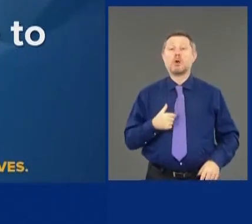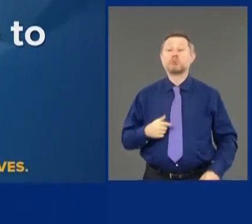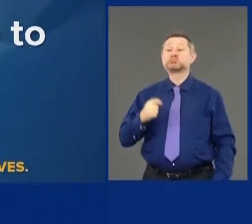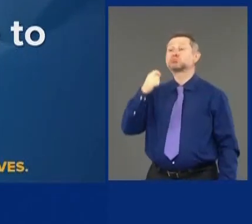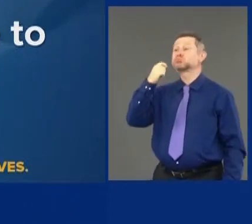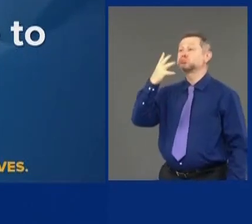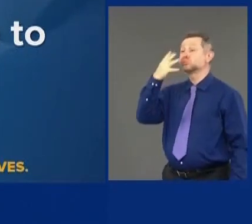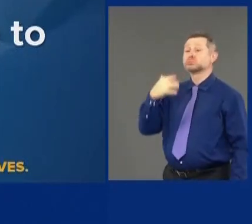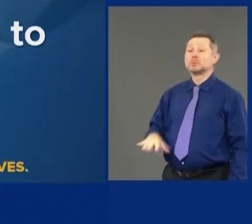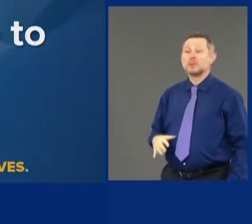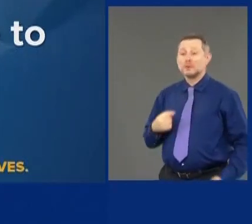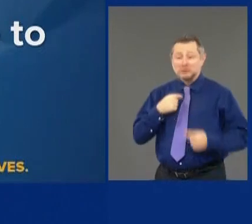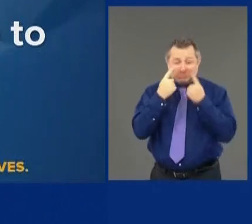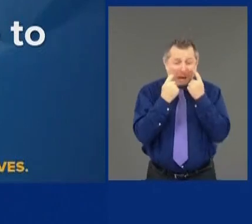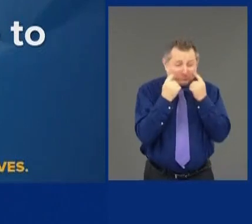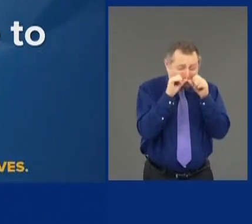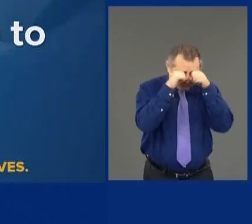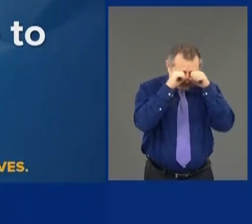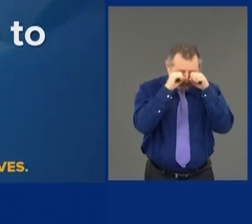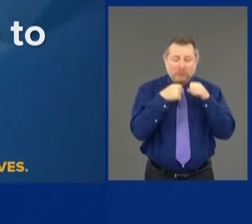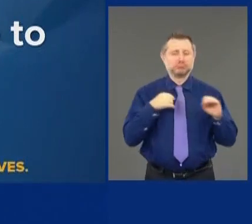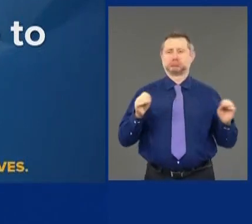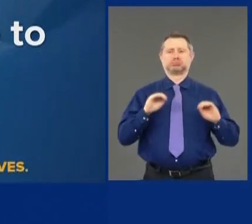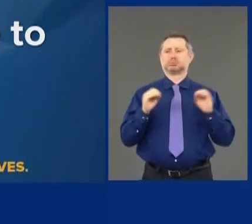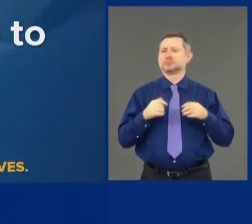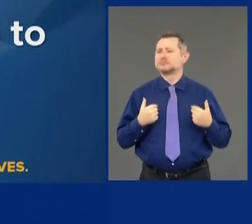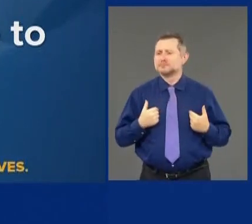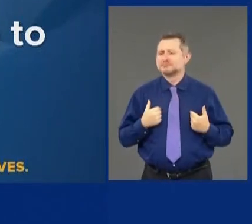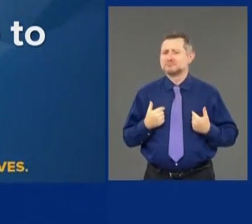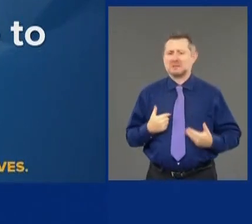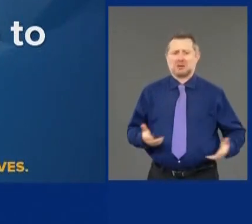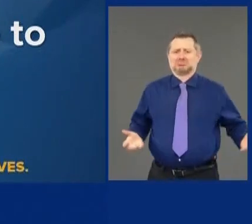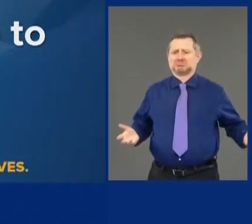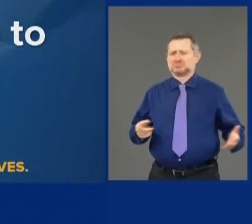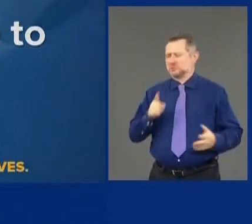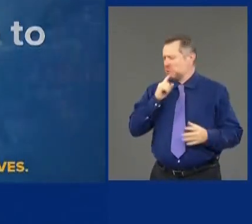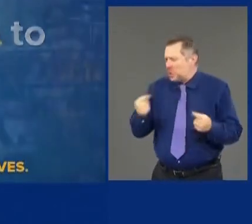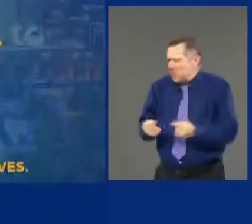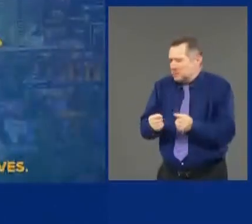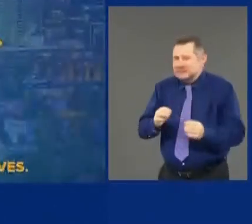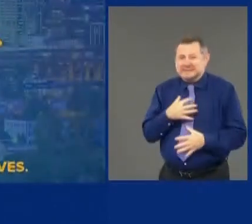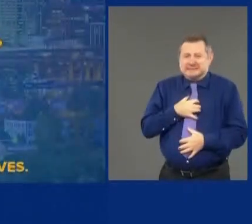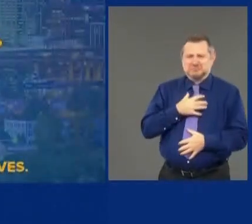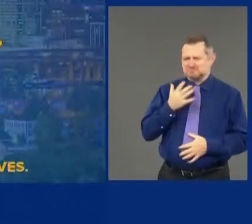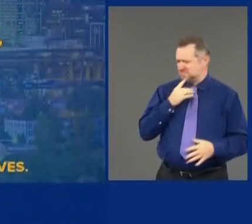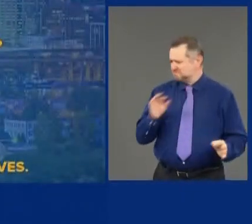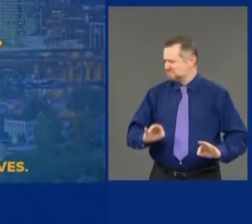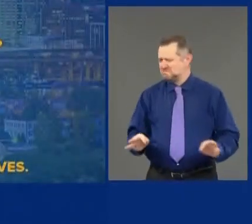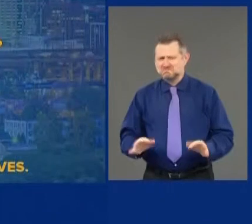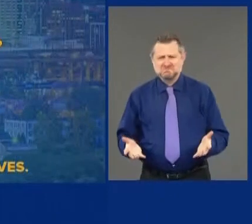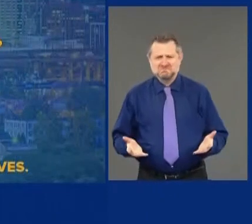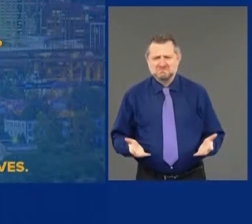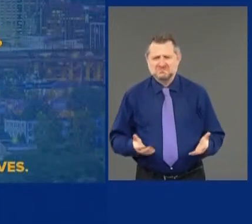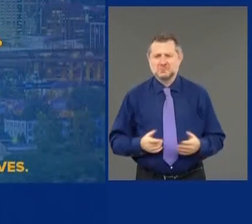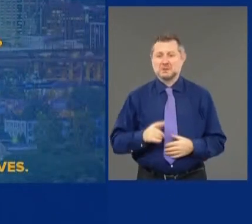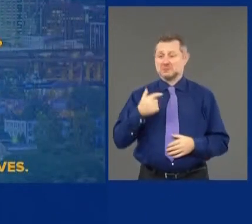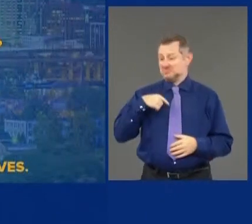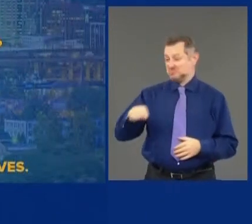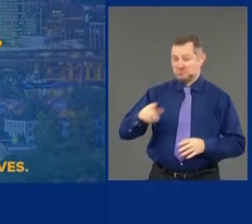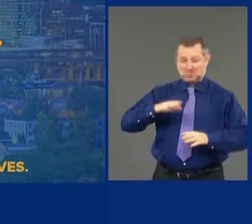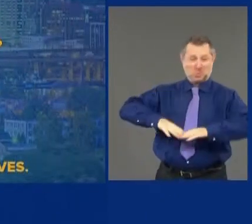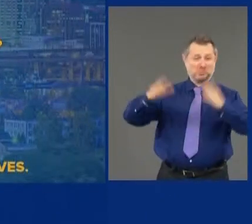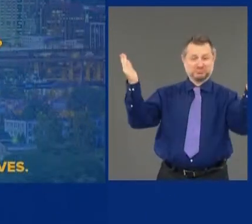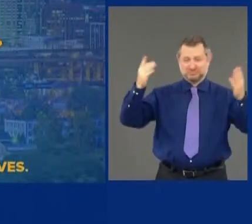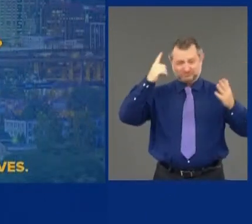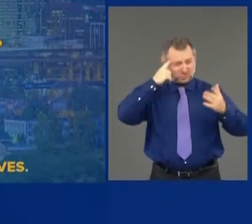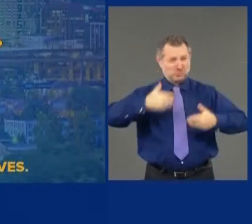didn't flinch. It doesn't hurt. Take a test. And it's now open to everyone.